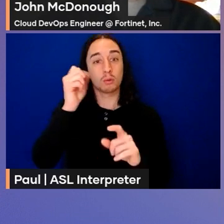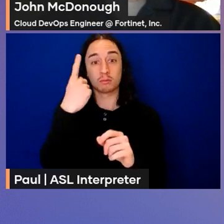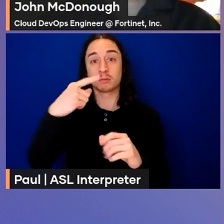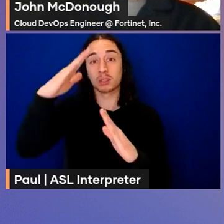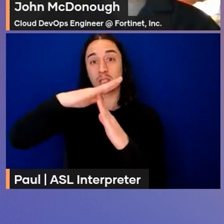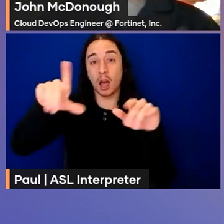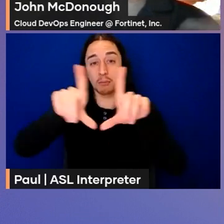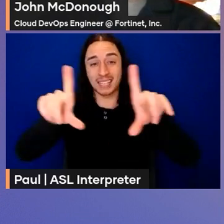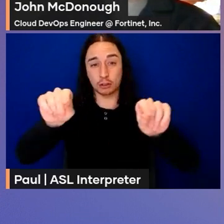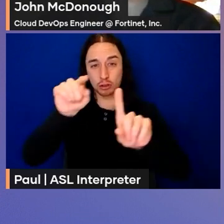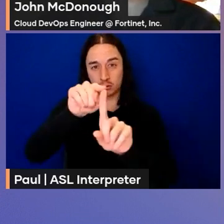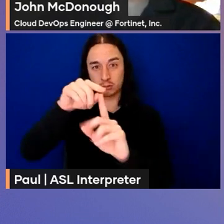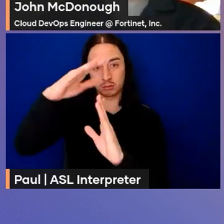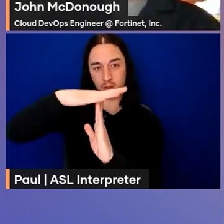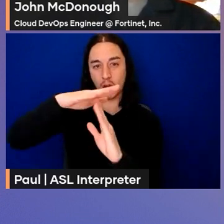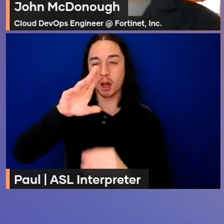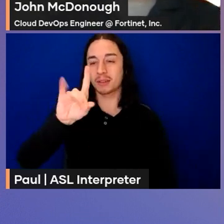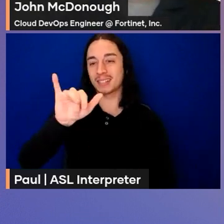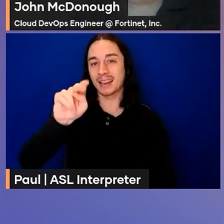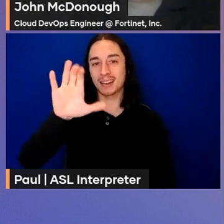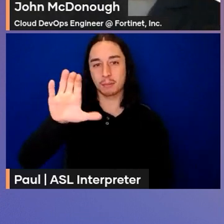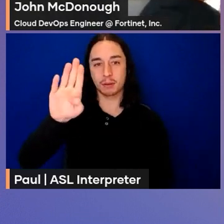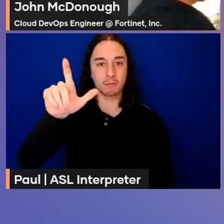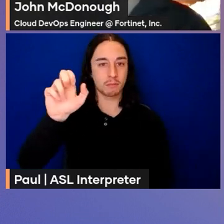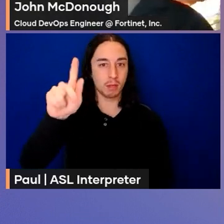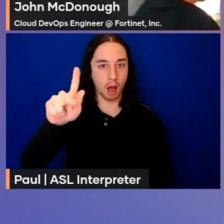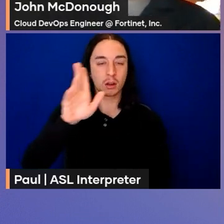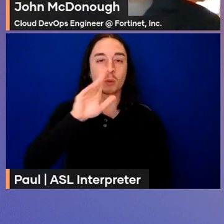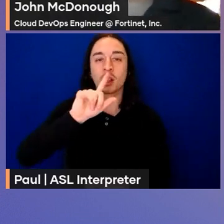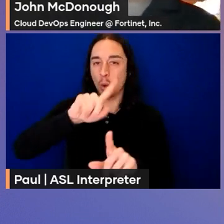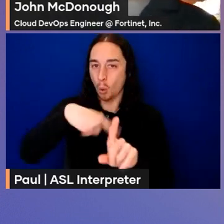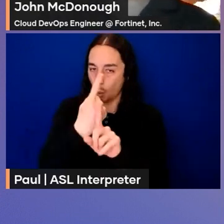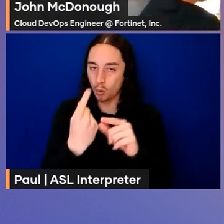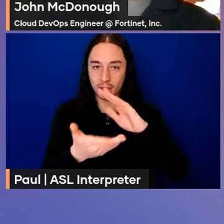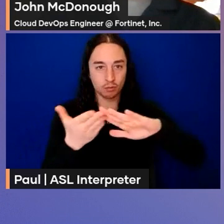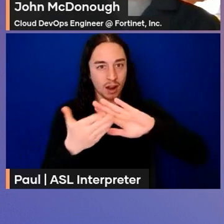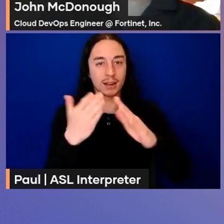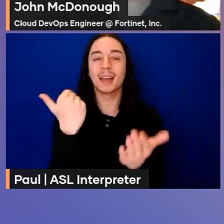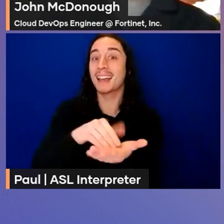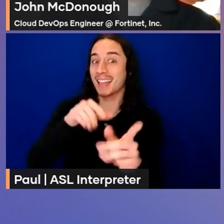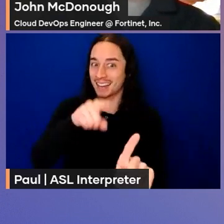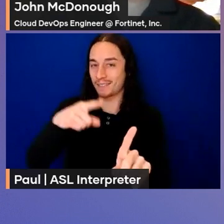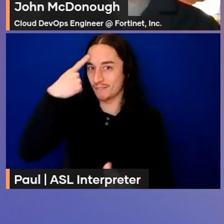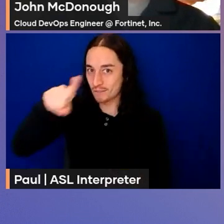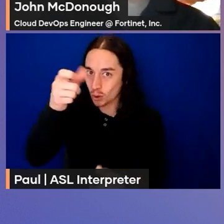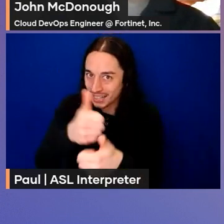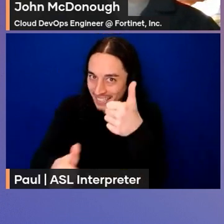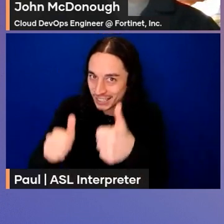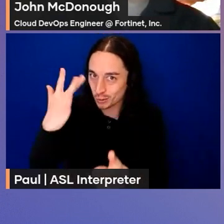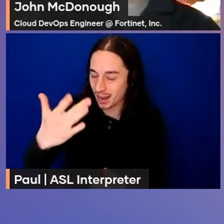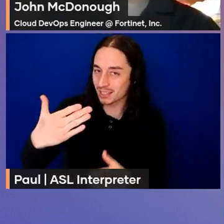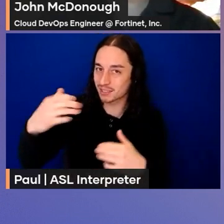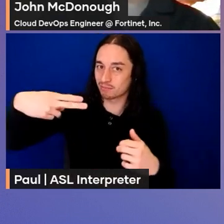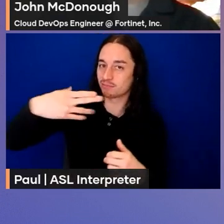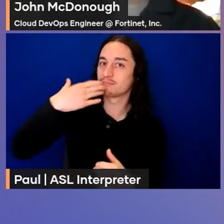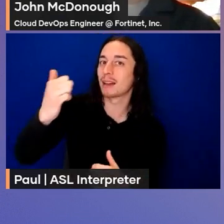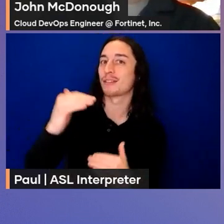section, the top dynamic block, will only run, again, there's that for each and why it's better than count.